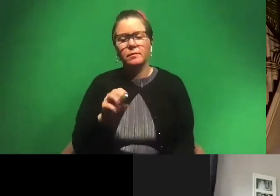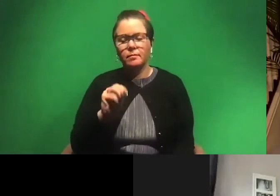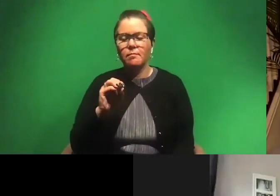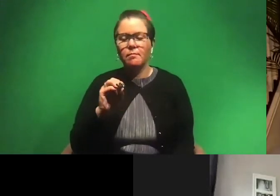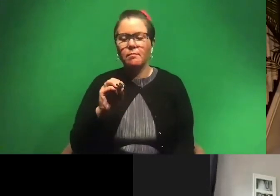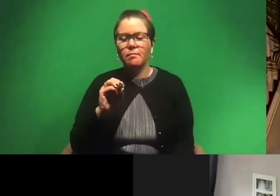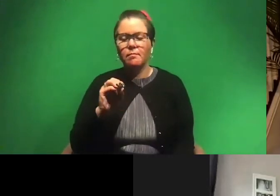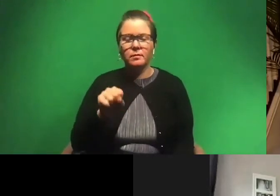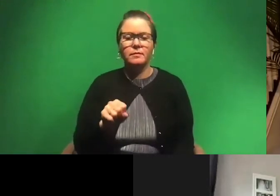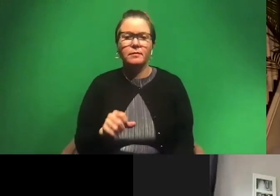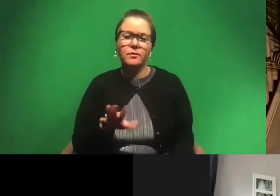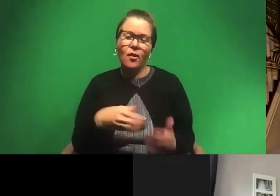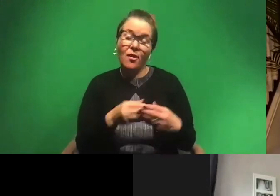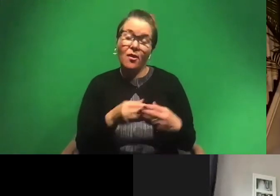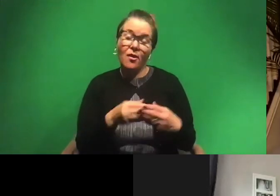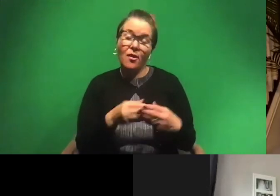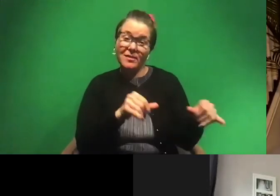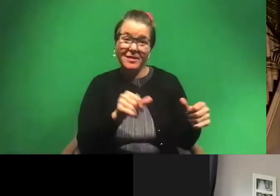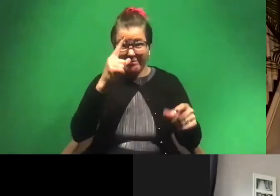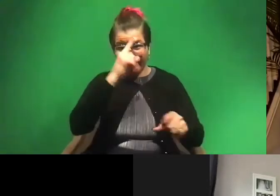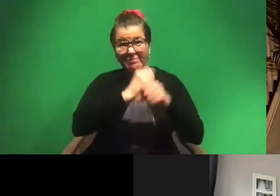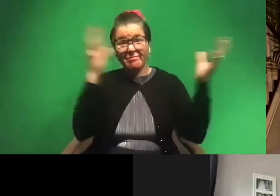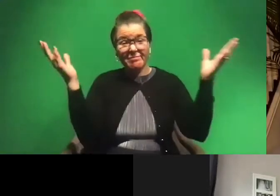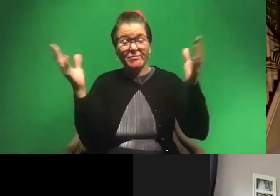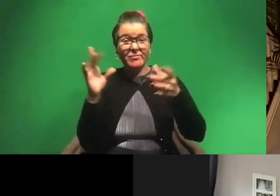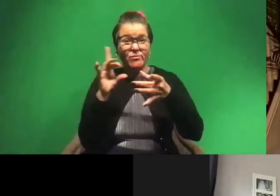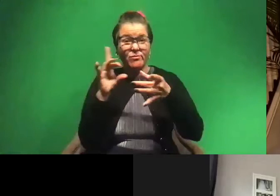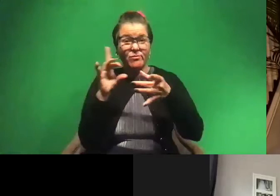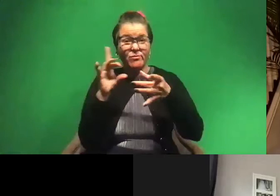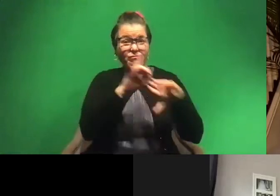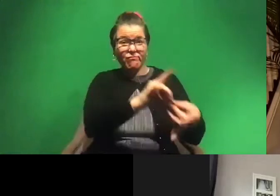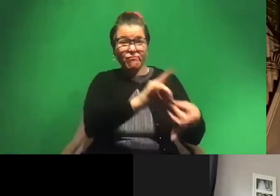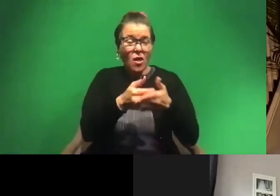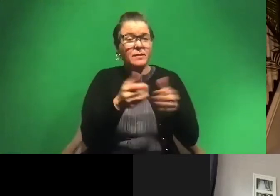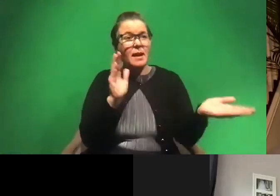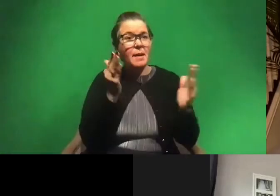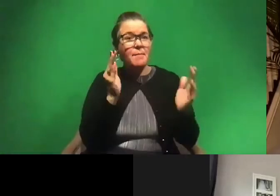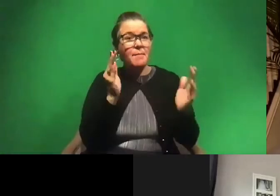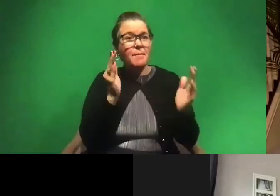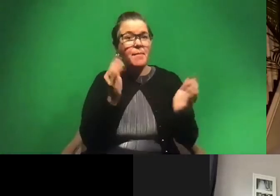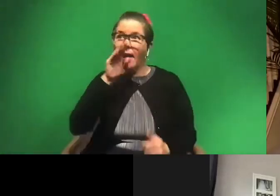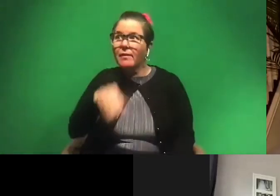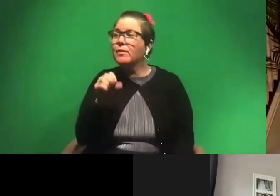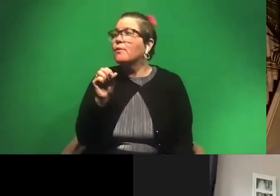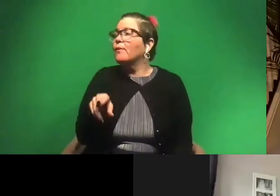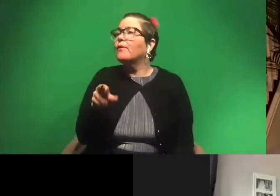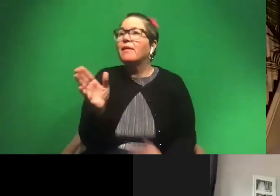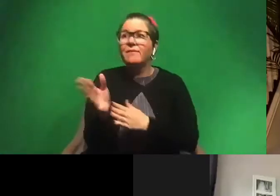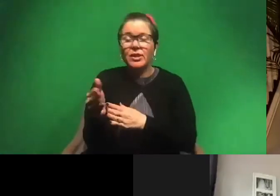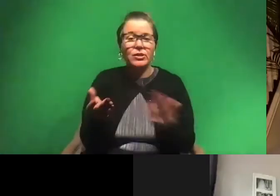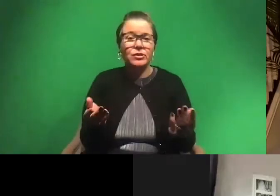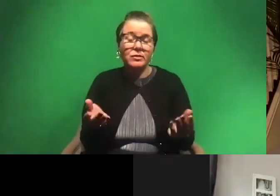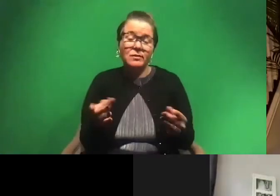scheme of things, they're kind of closely related. I mean, compared to an elephant or a fish. Yeah. Or us. Or us,